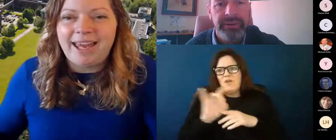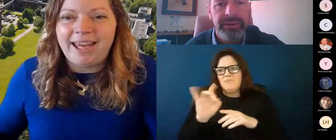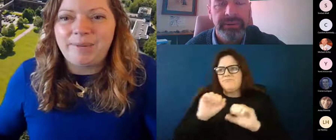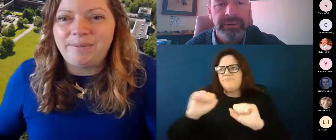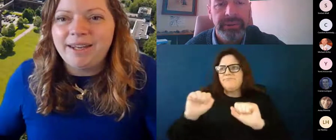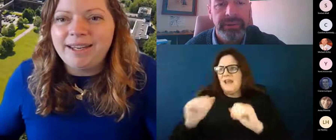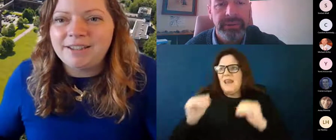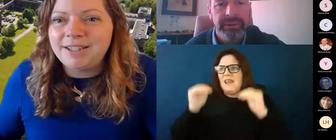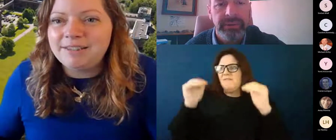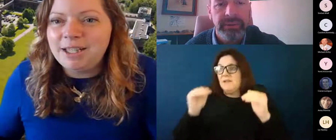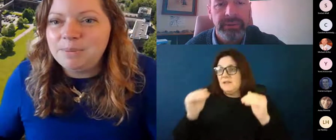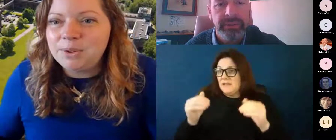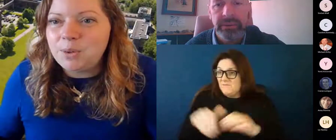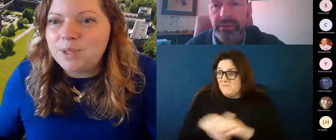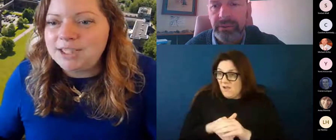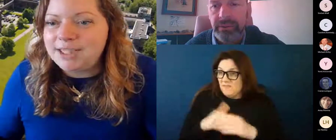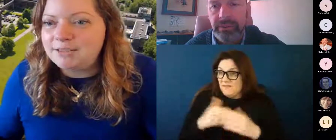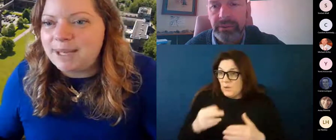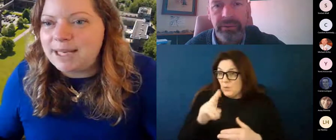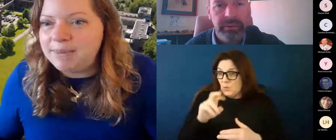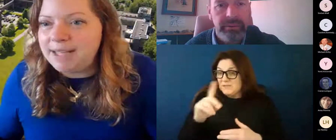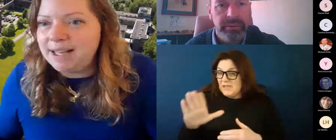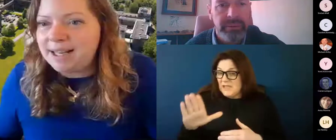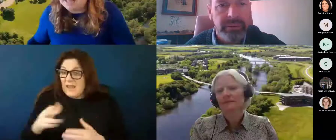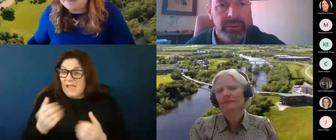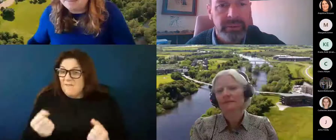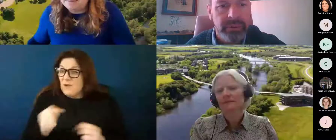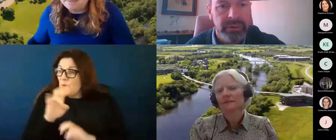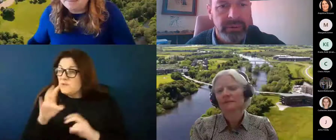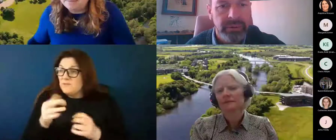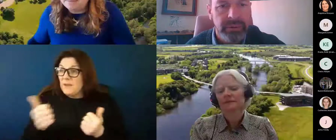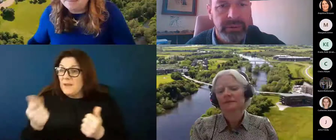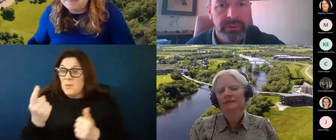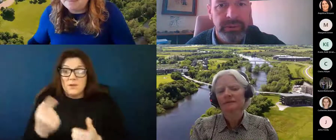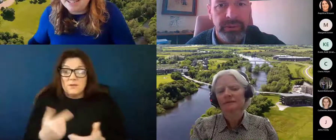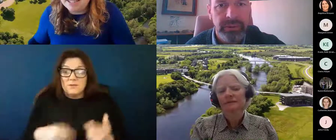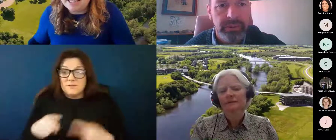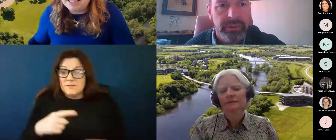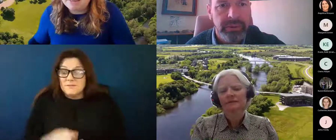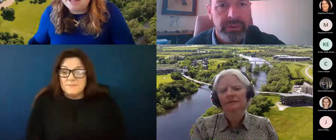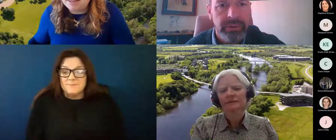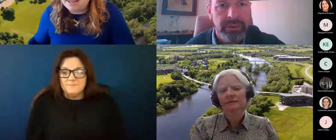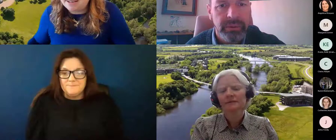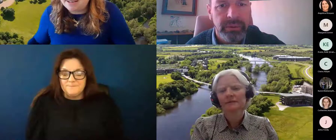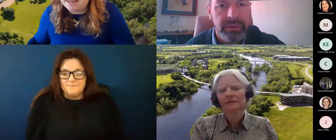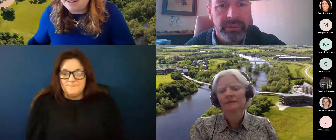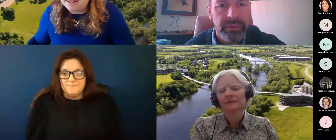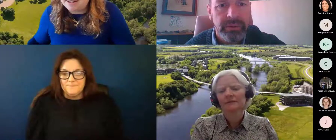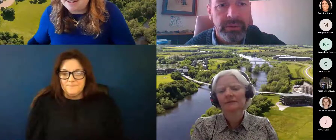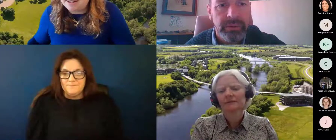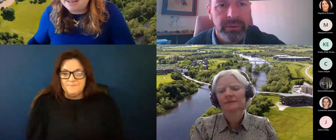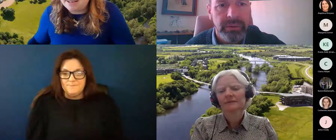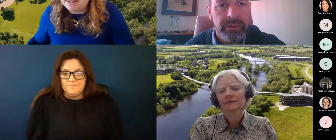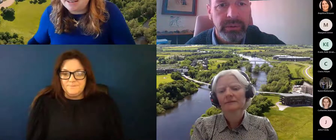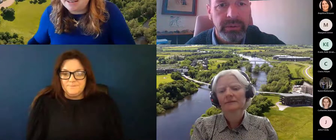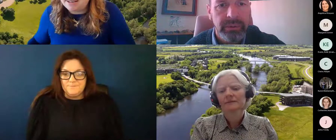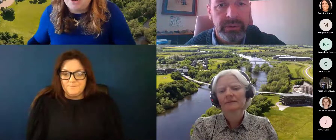Right. So is there any more questions from anybody? I don't think I see anybody there.